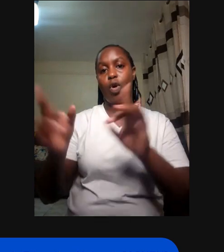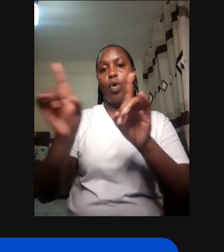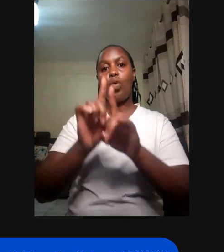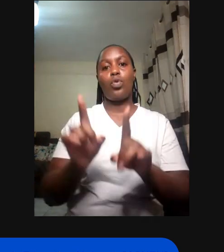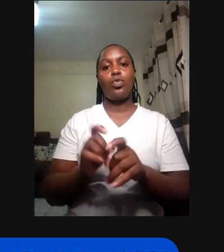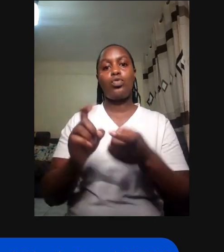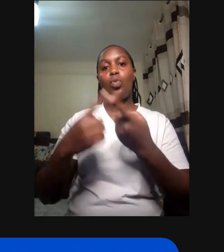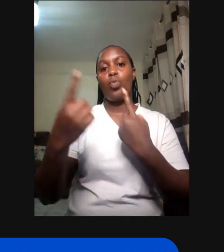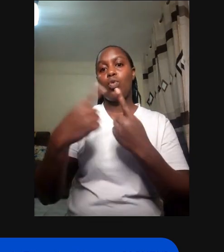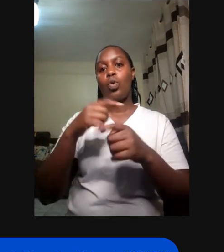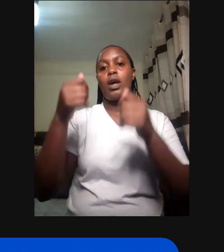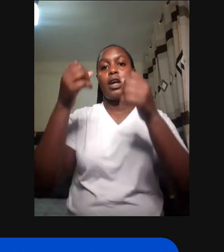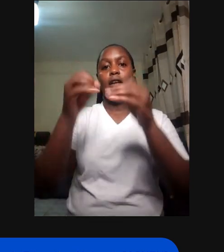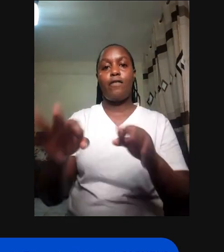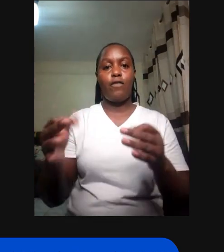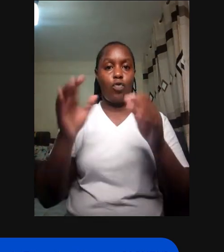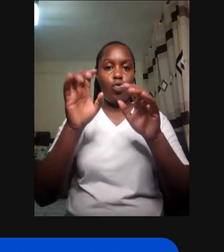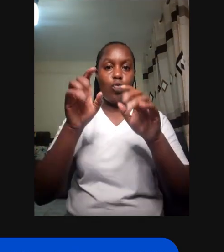you so much for having me.